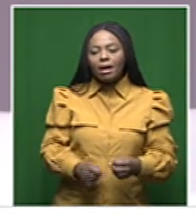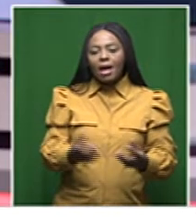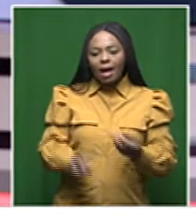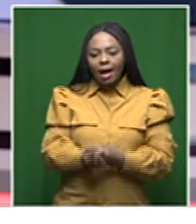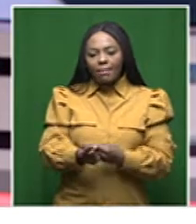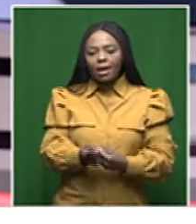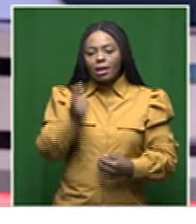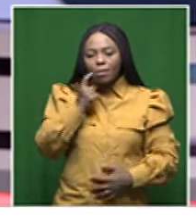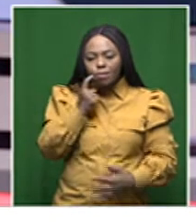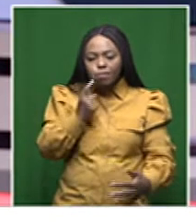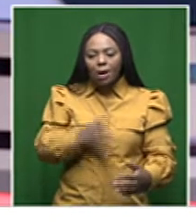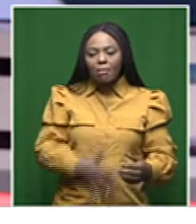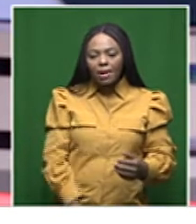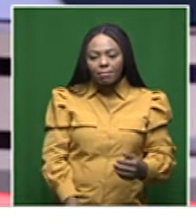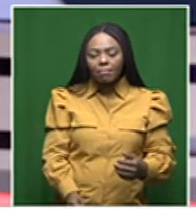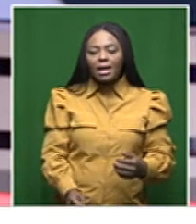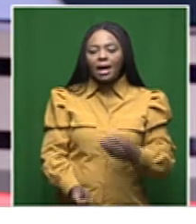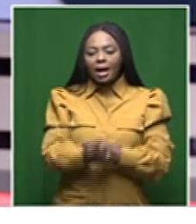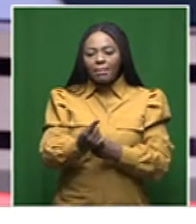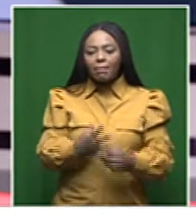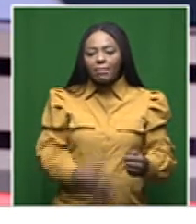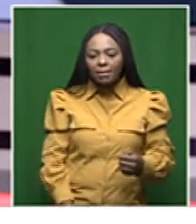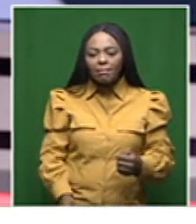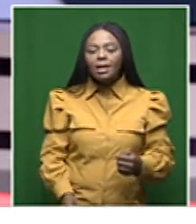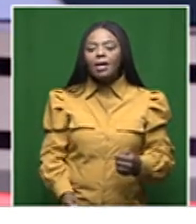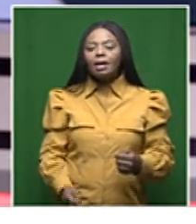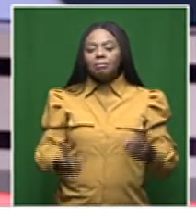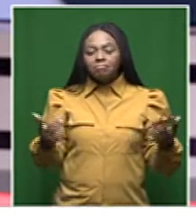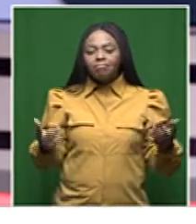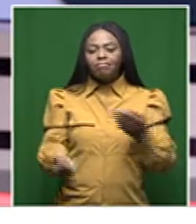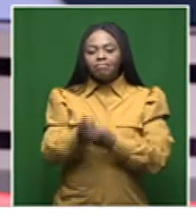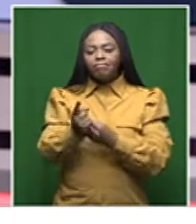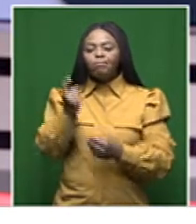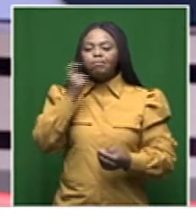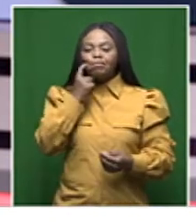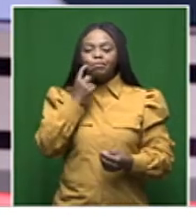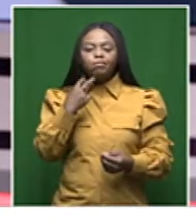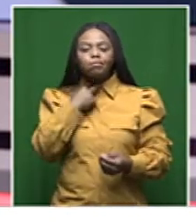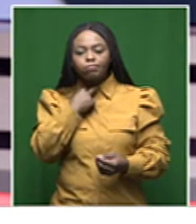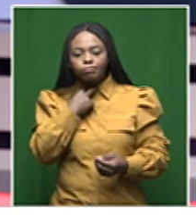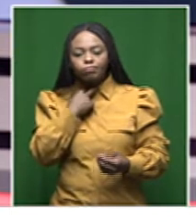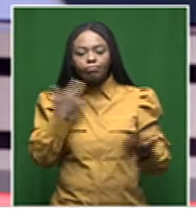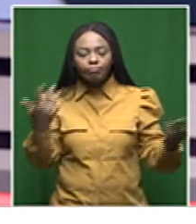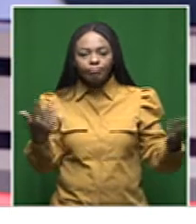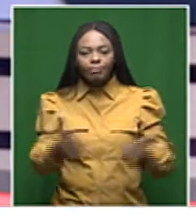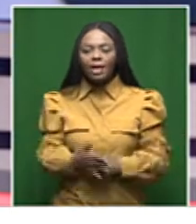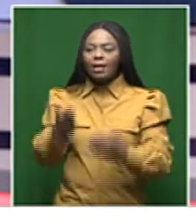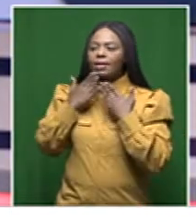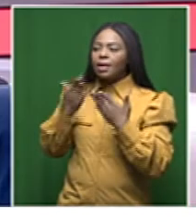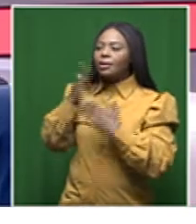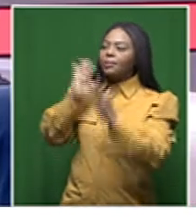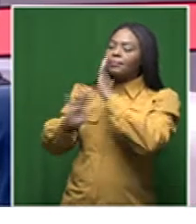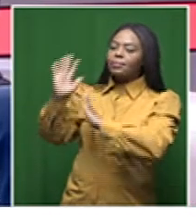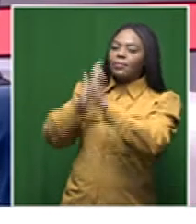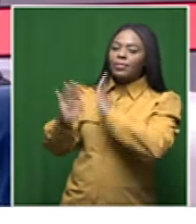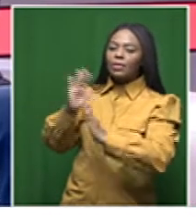Thank you so much for coming through and sharing this journey with us. I think having people practically, people that you'd walk past on the street, describe